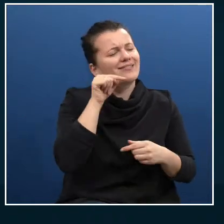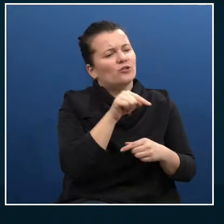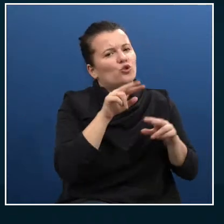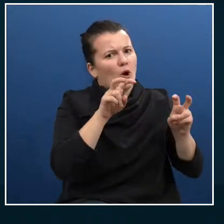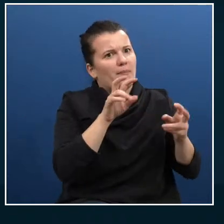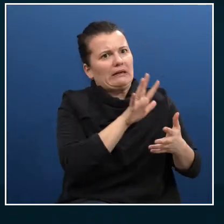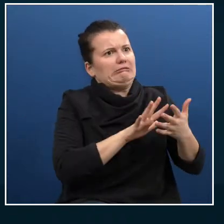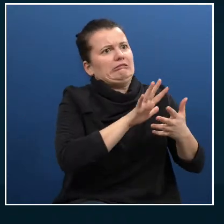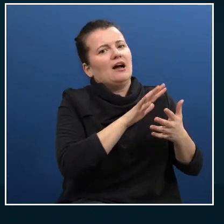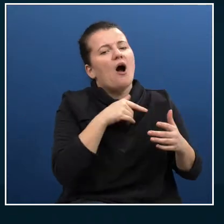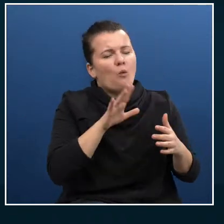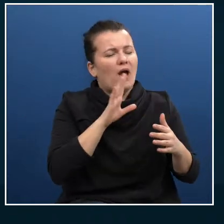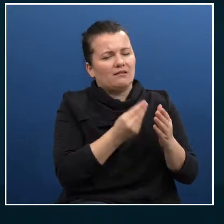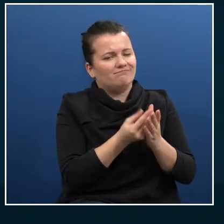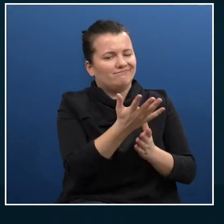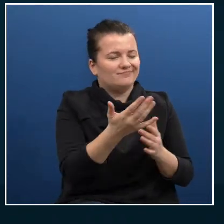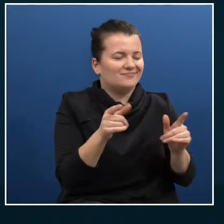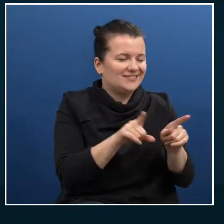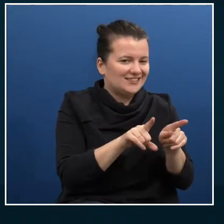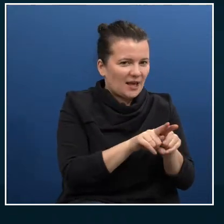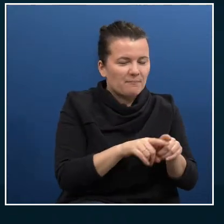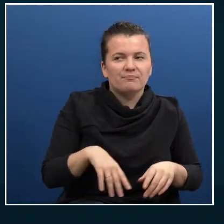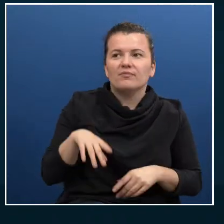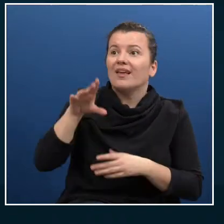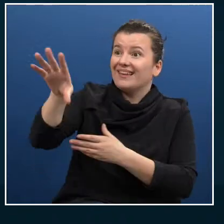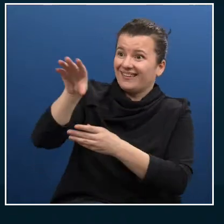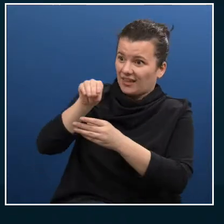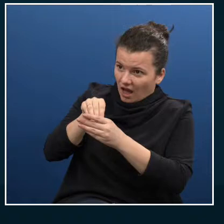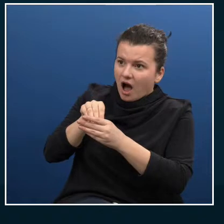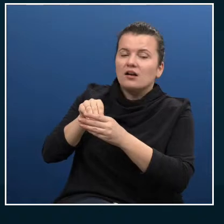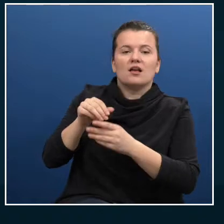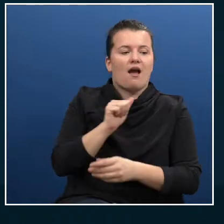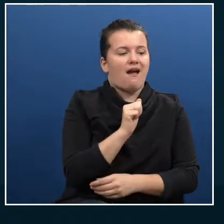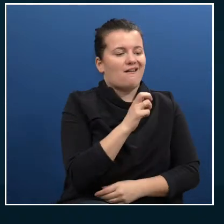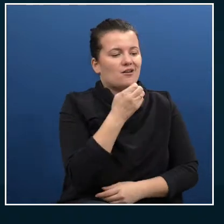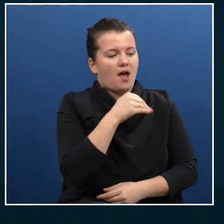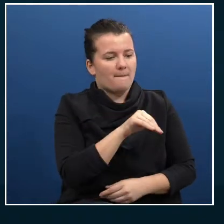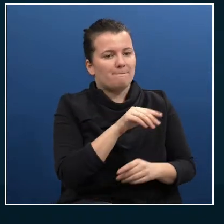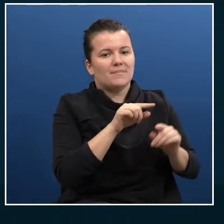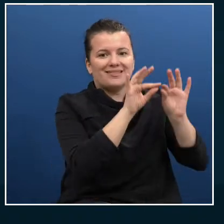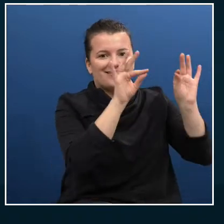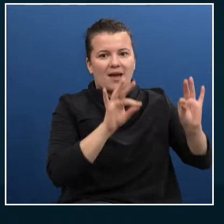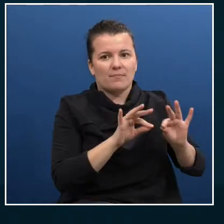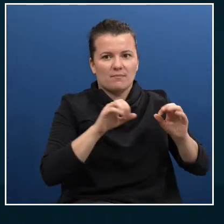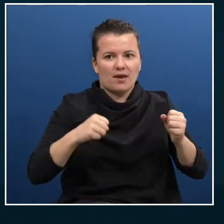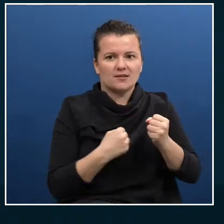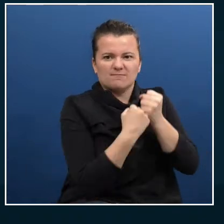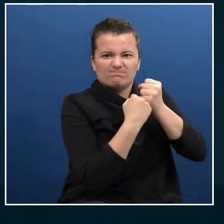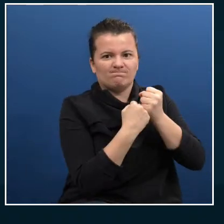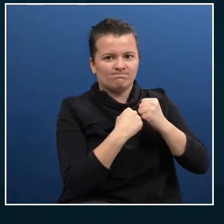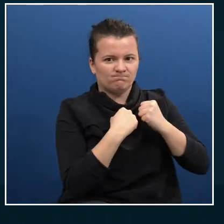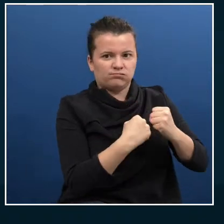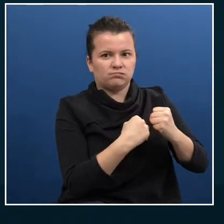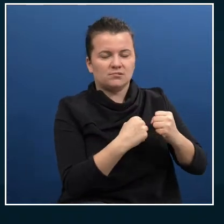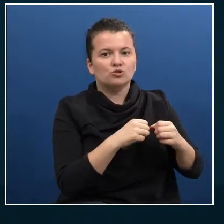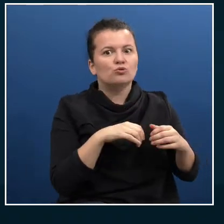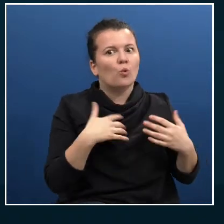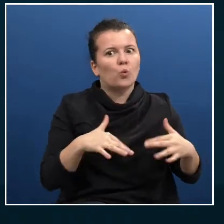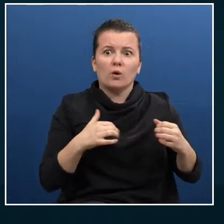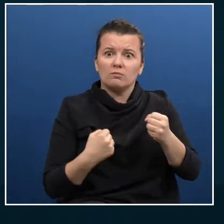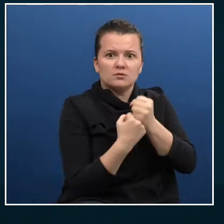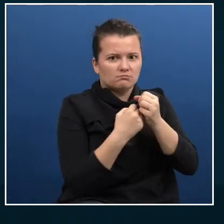two and how it really empowers the actual JSON template, as we'll see in this session as well. So yeah, really excited about it. How about you,